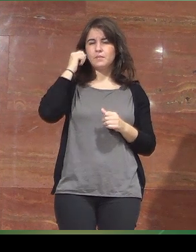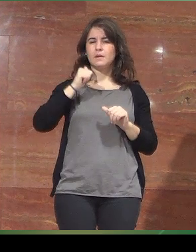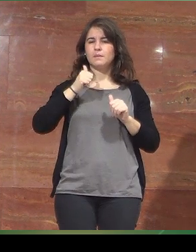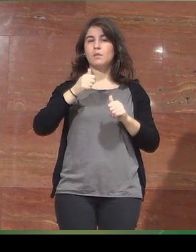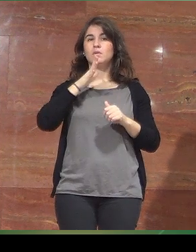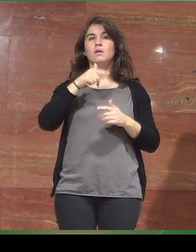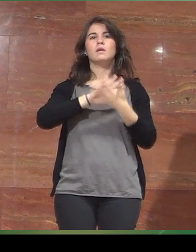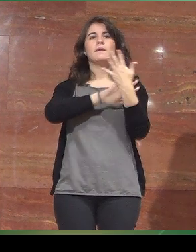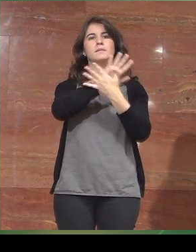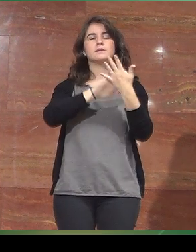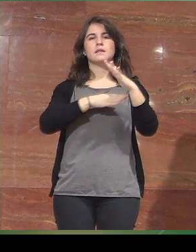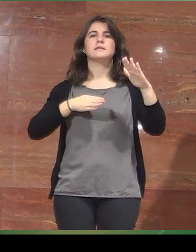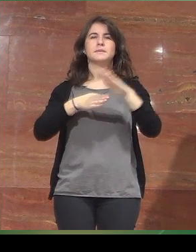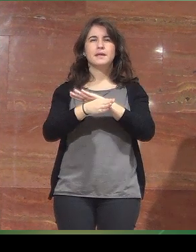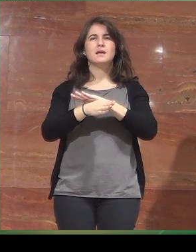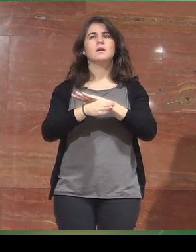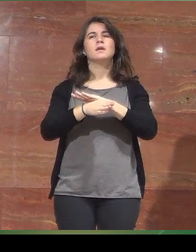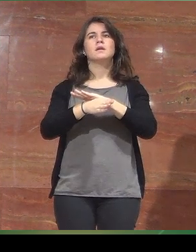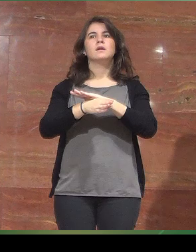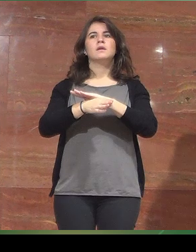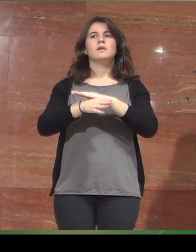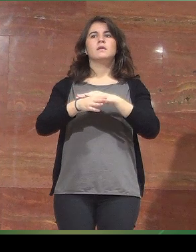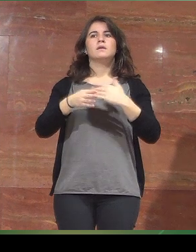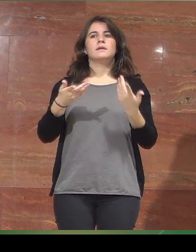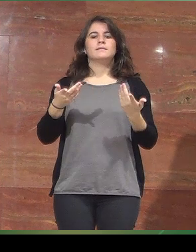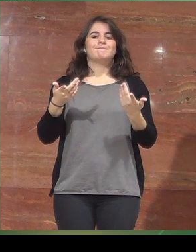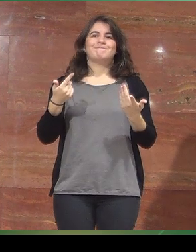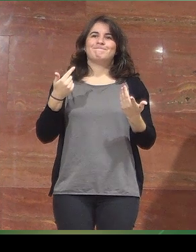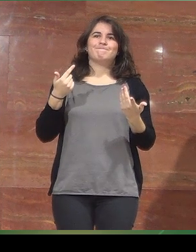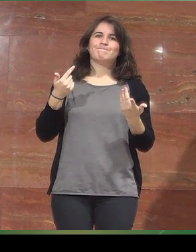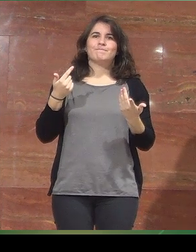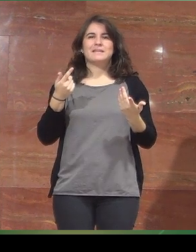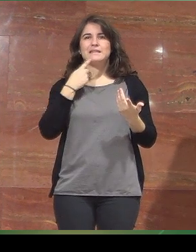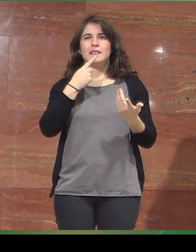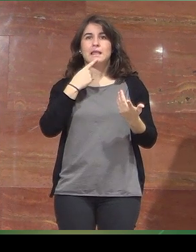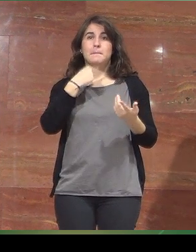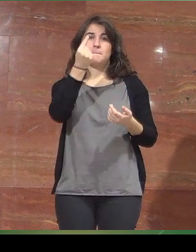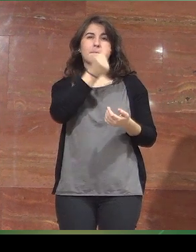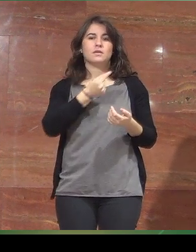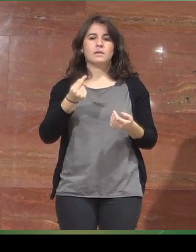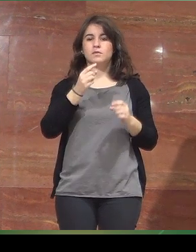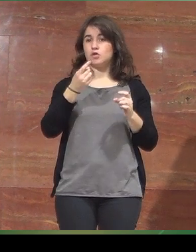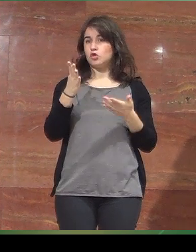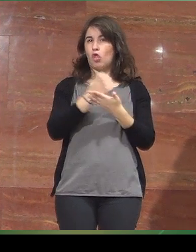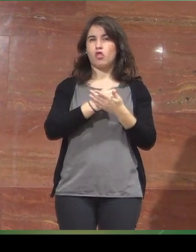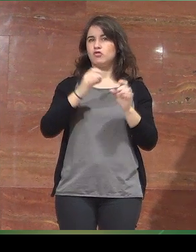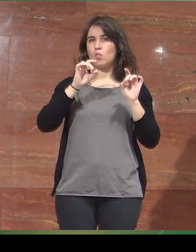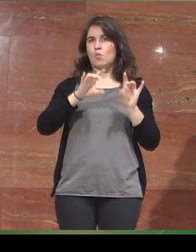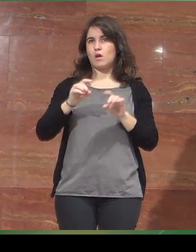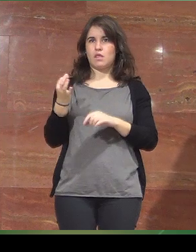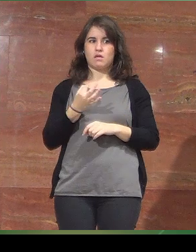is to say all the pictograms are to be the same. You have to